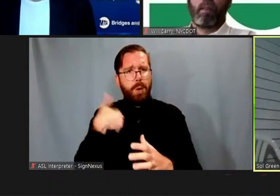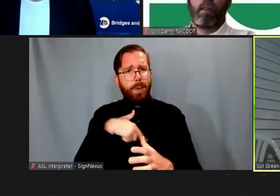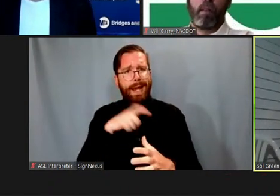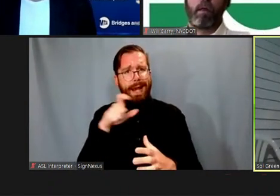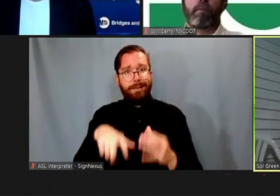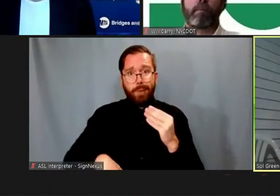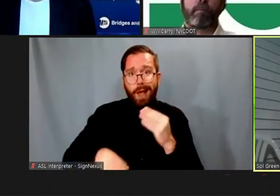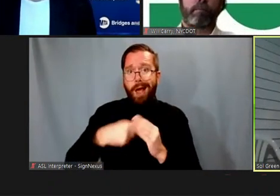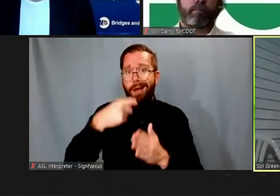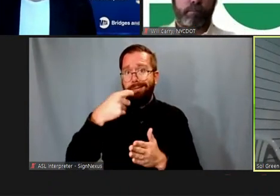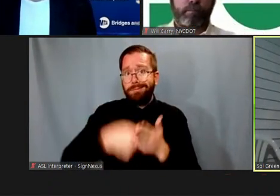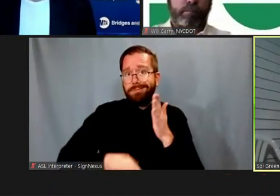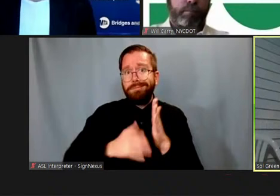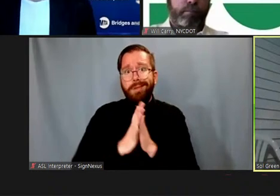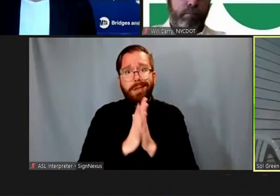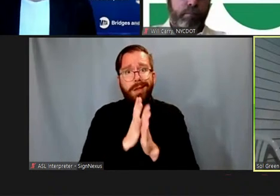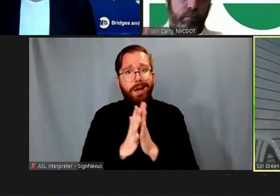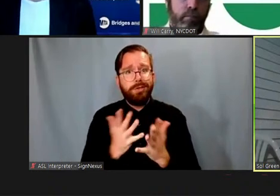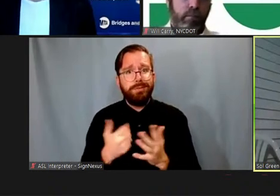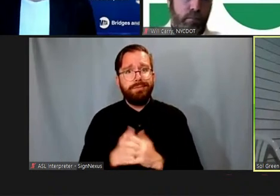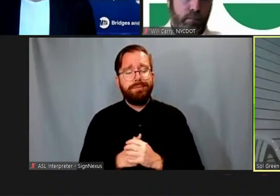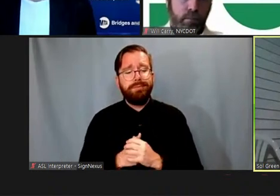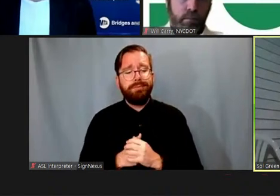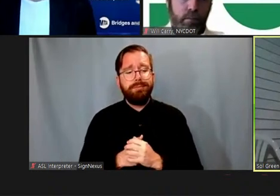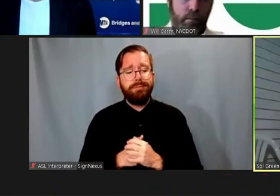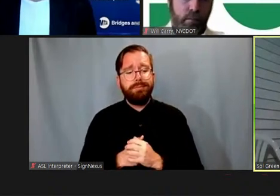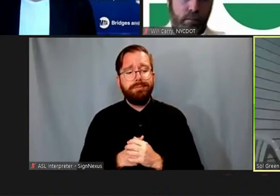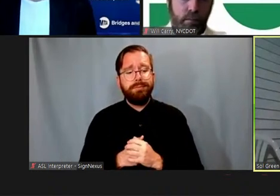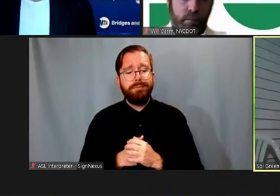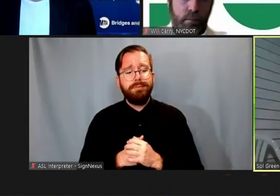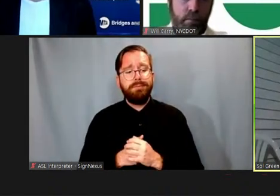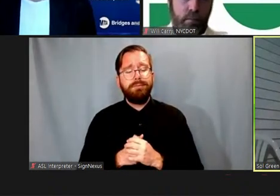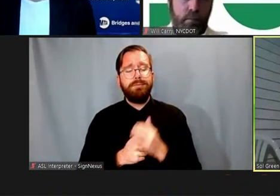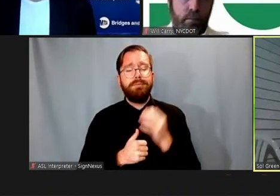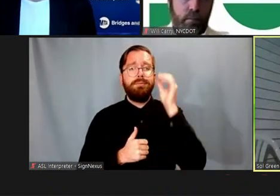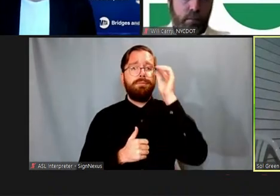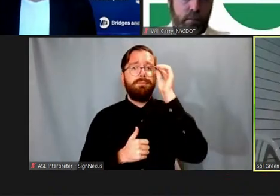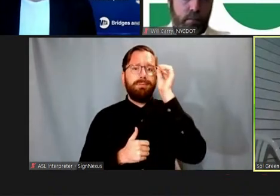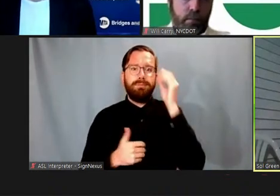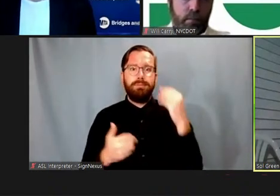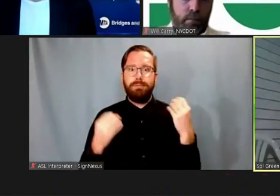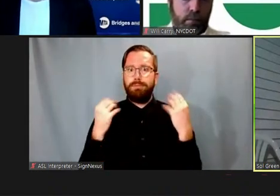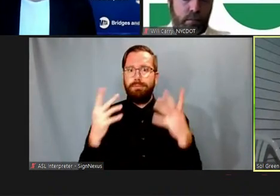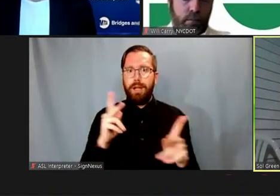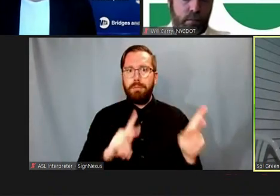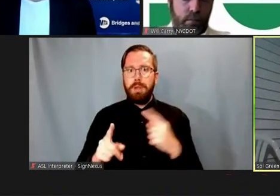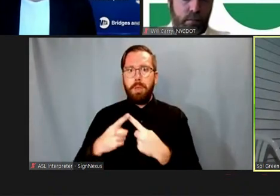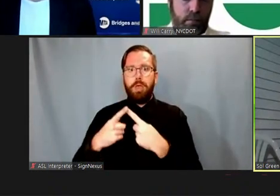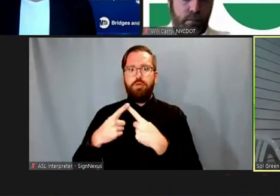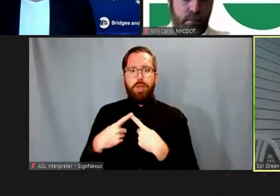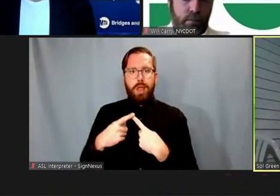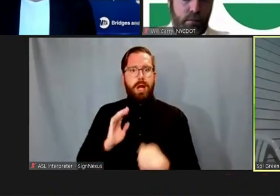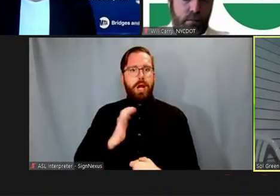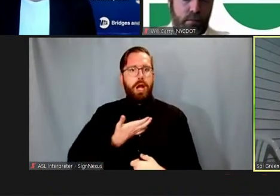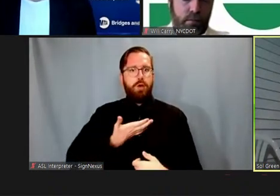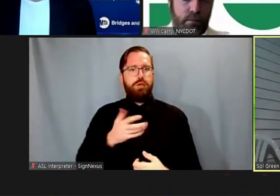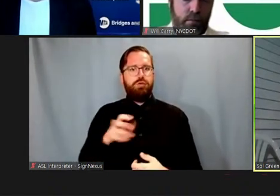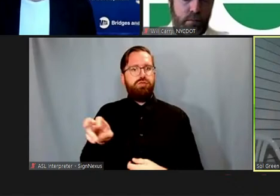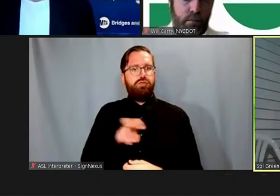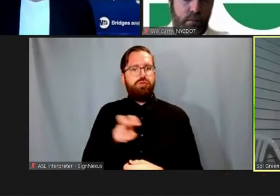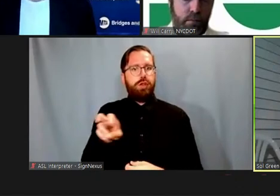congestion pricing fees uh we have people who rely on this transportation they cannot take public